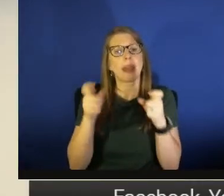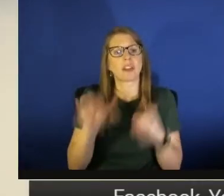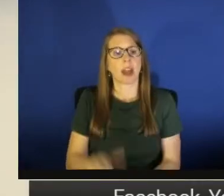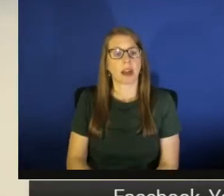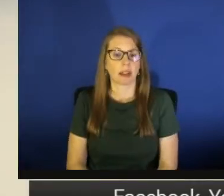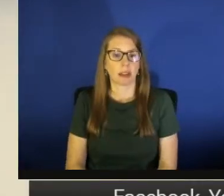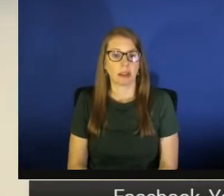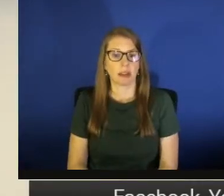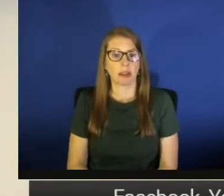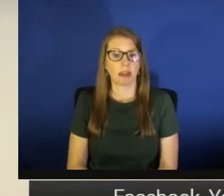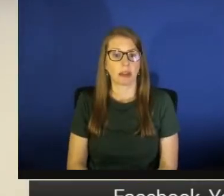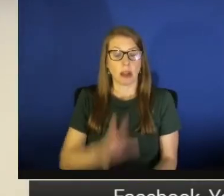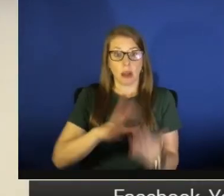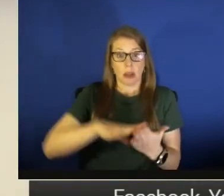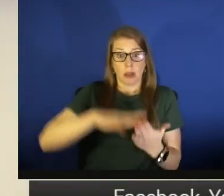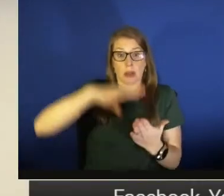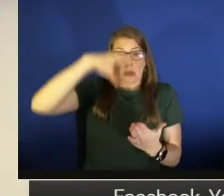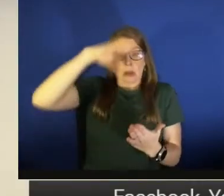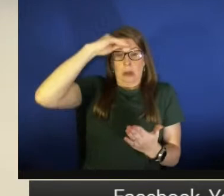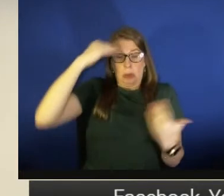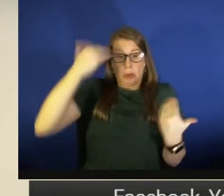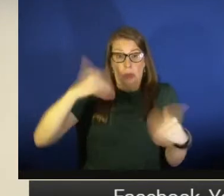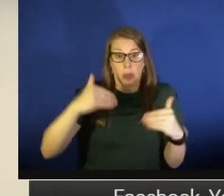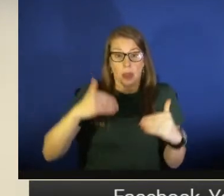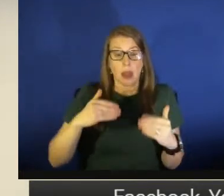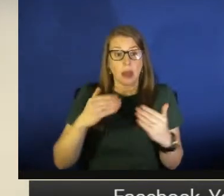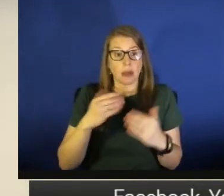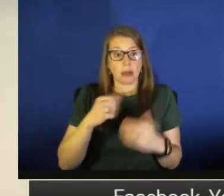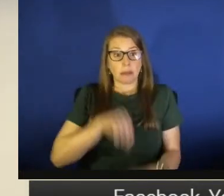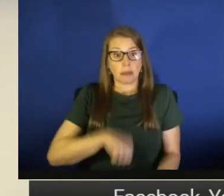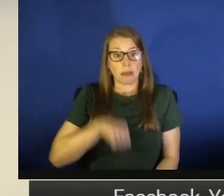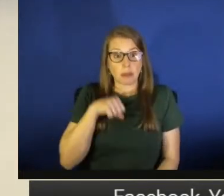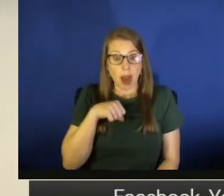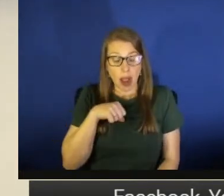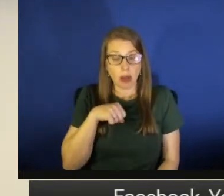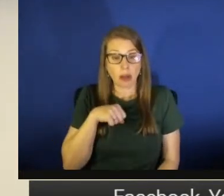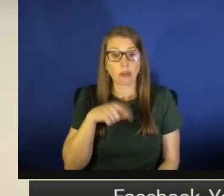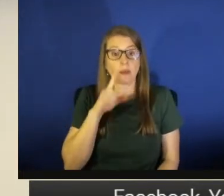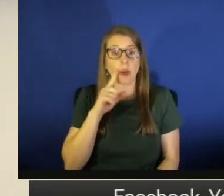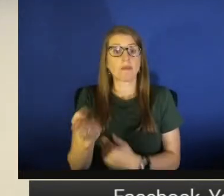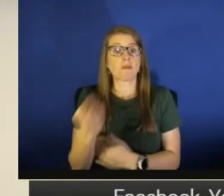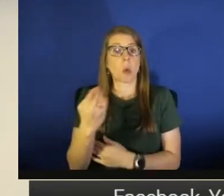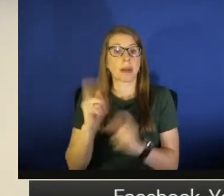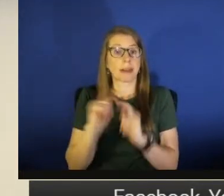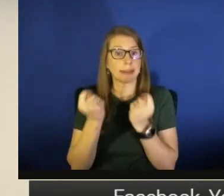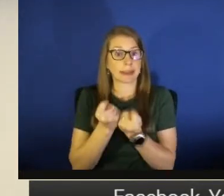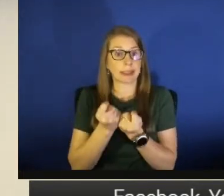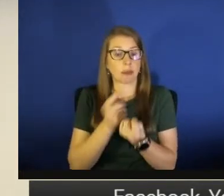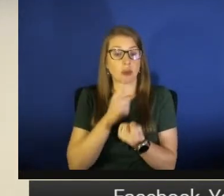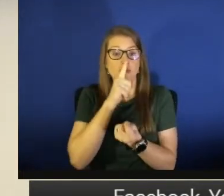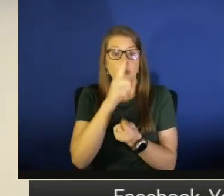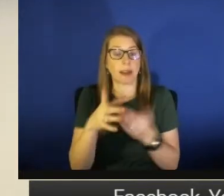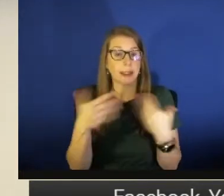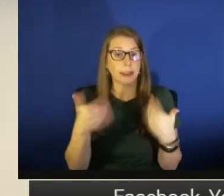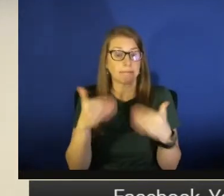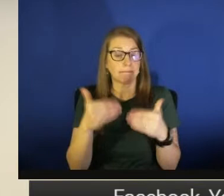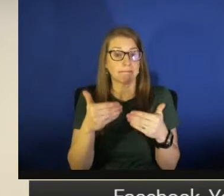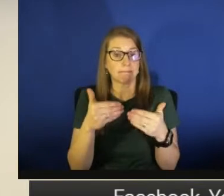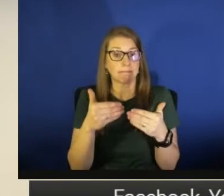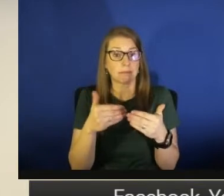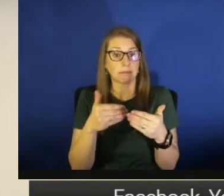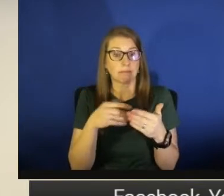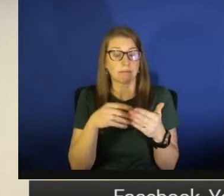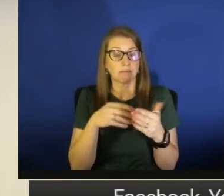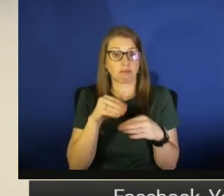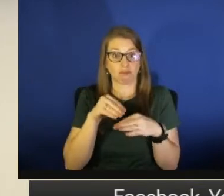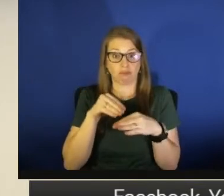the learning curve. I think I'm really proud of our morning team. I'm the morning anchor for KWCH, and we really led the charge on effective communication as